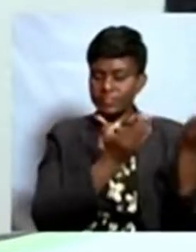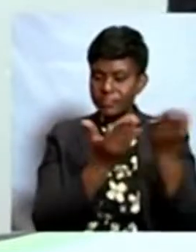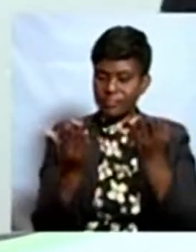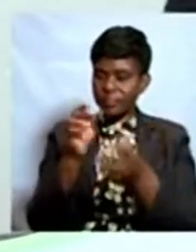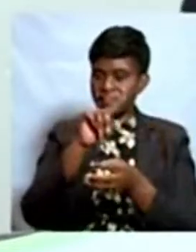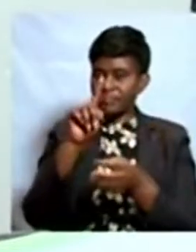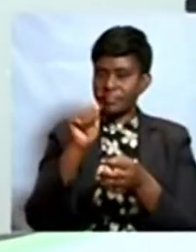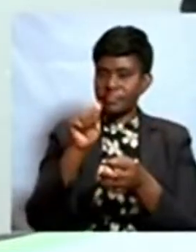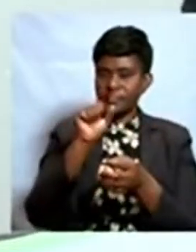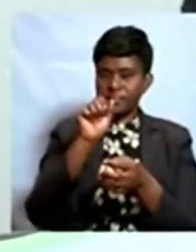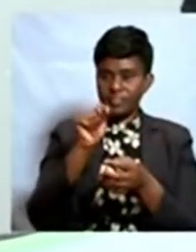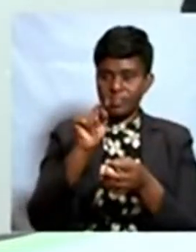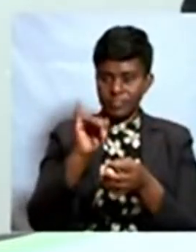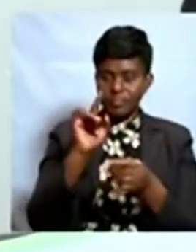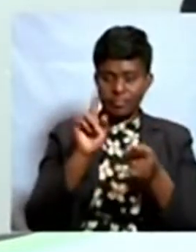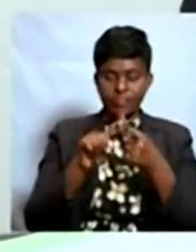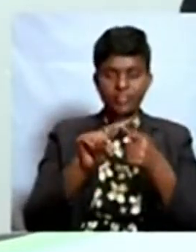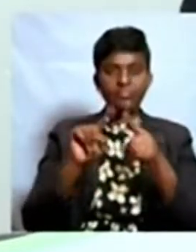a point where it can